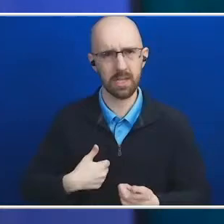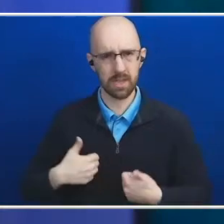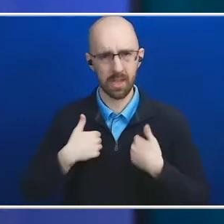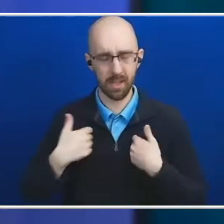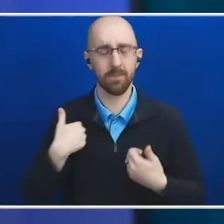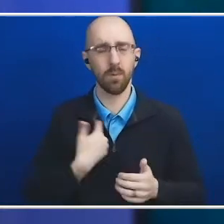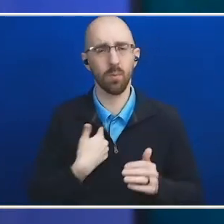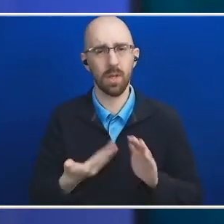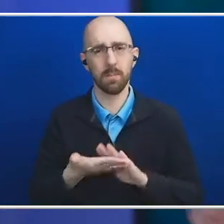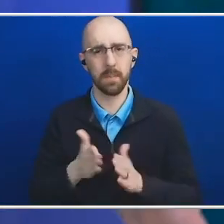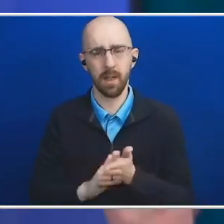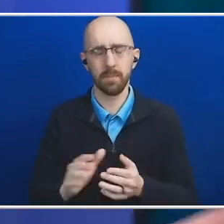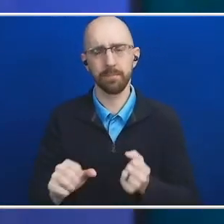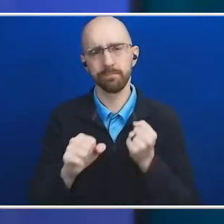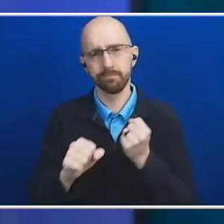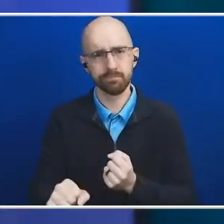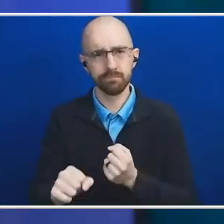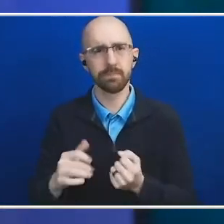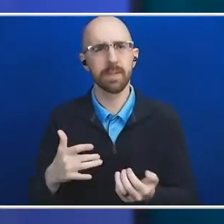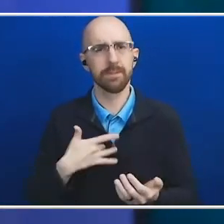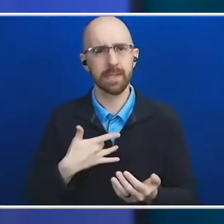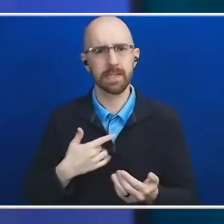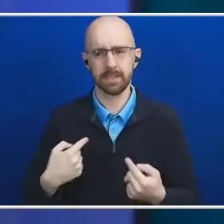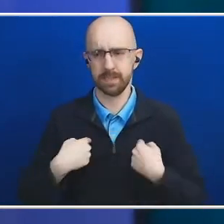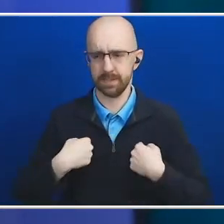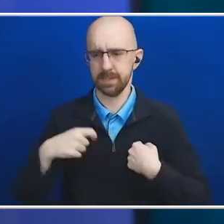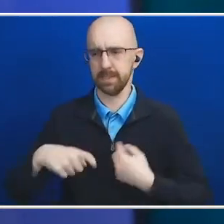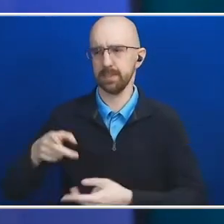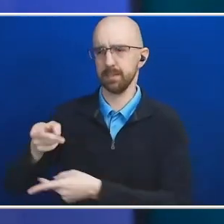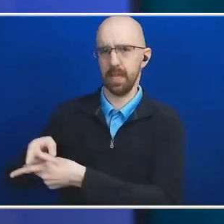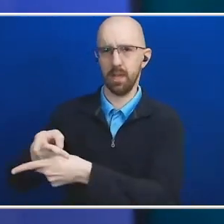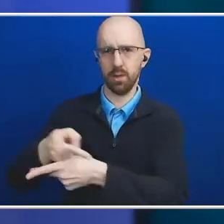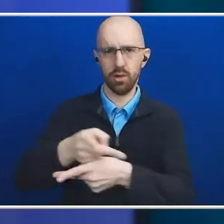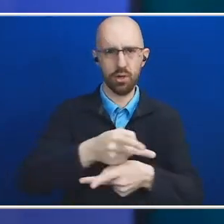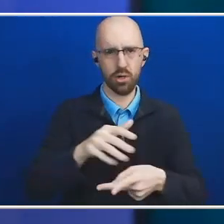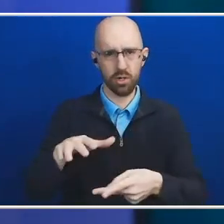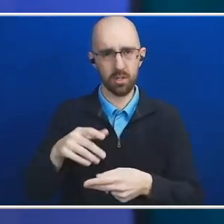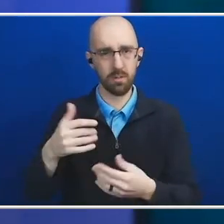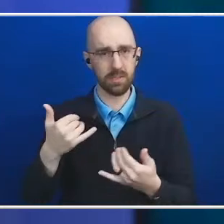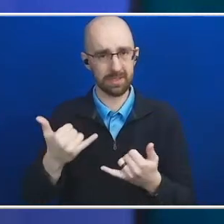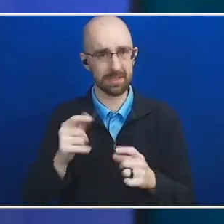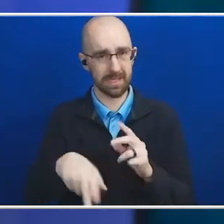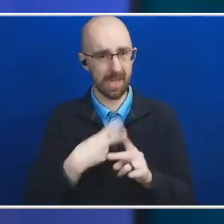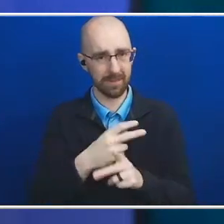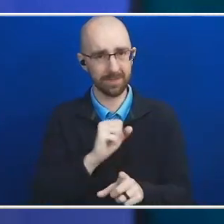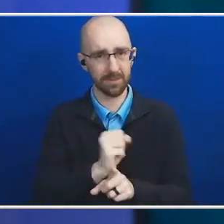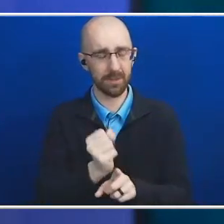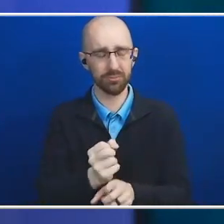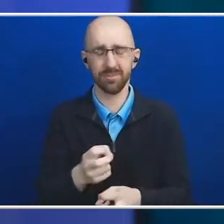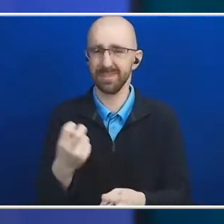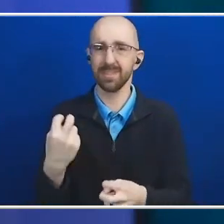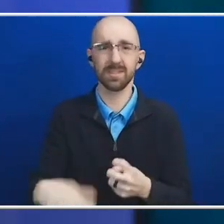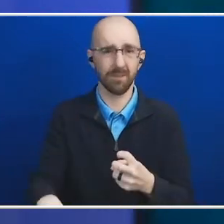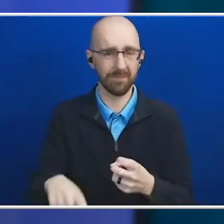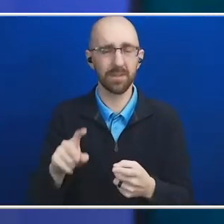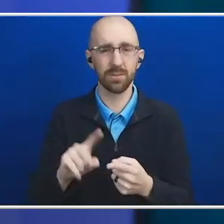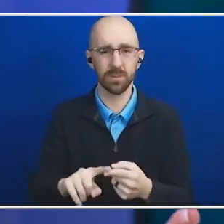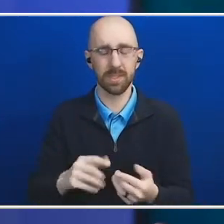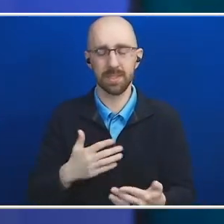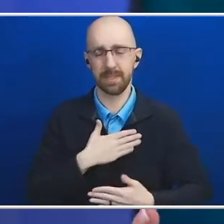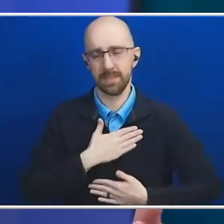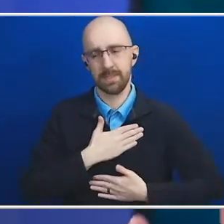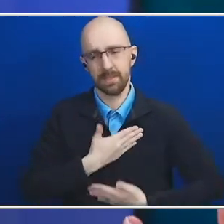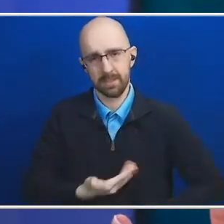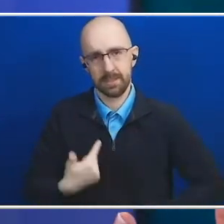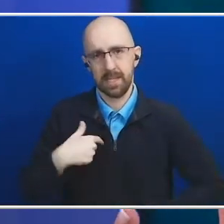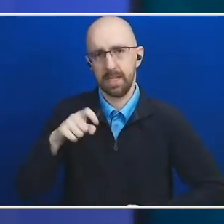strong and we feel like we need to take care of everybody else. So at times like this, it is very hard to ask for help. But